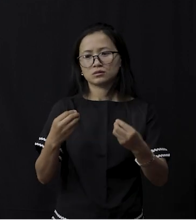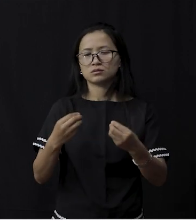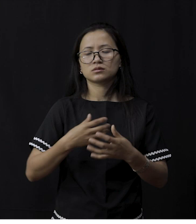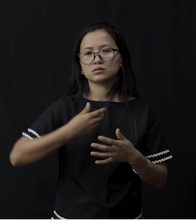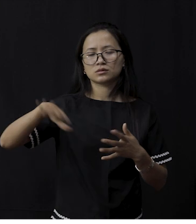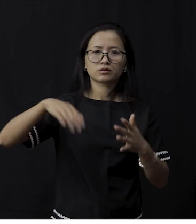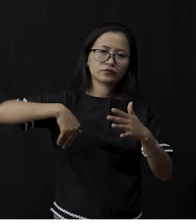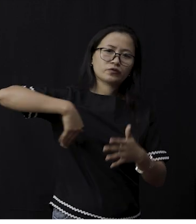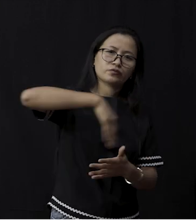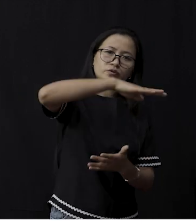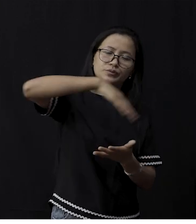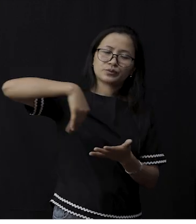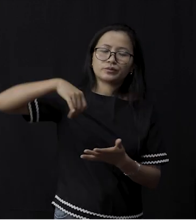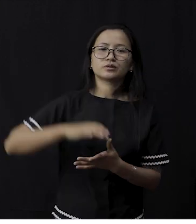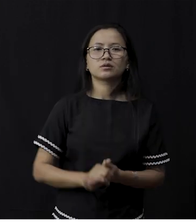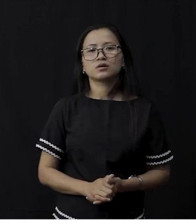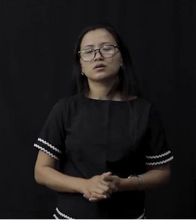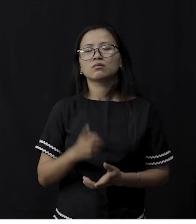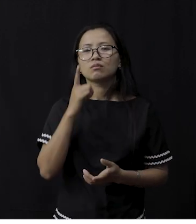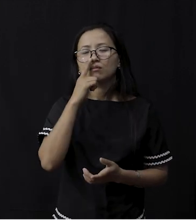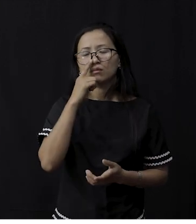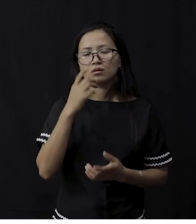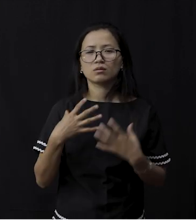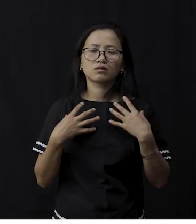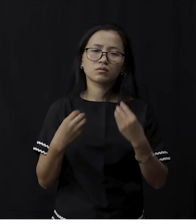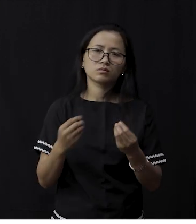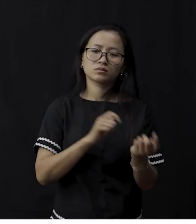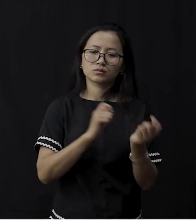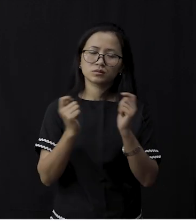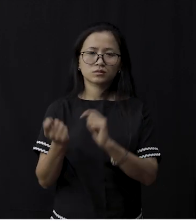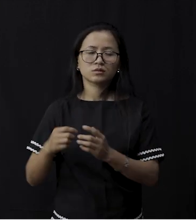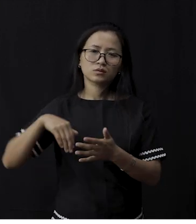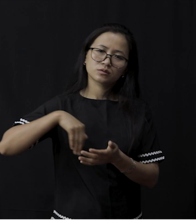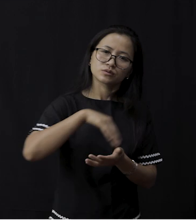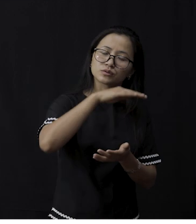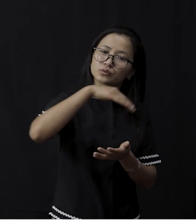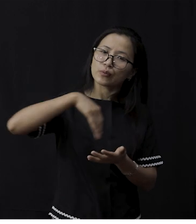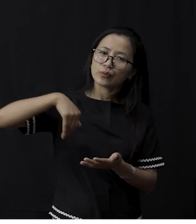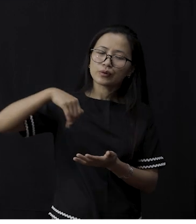from the swing. Molly was upset. She wanted a turn on the swing.